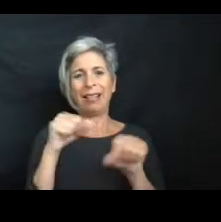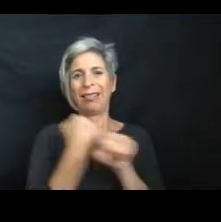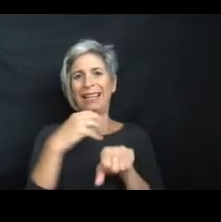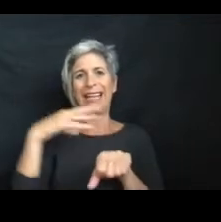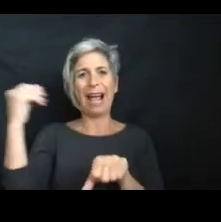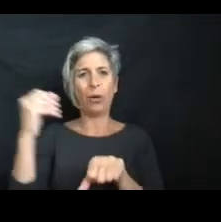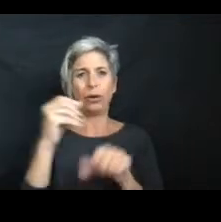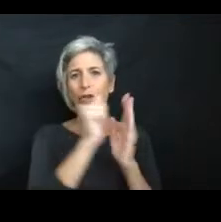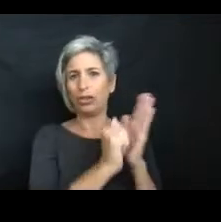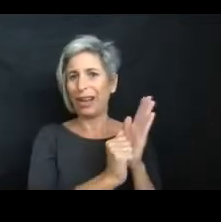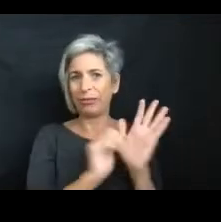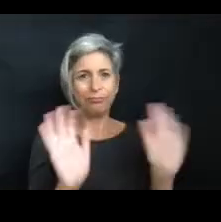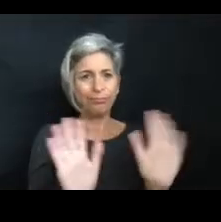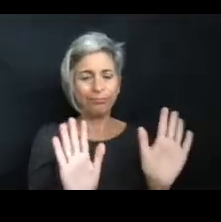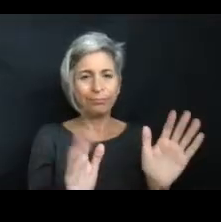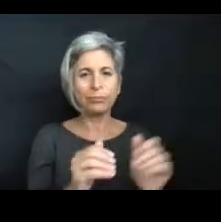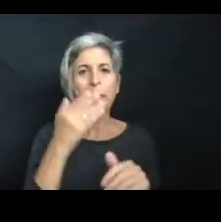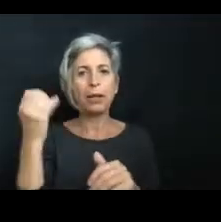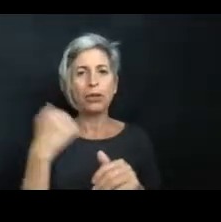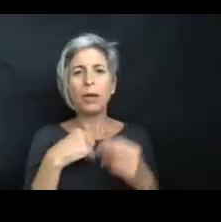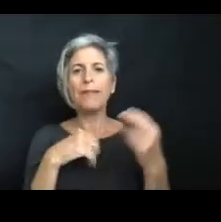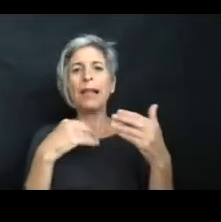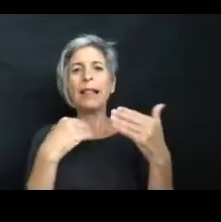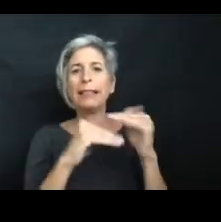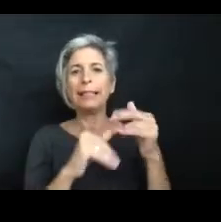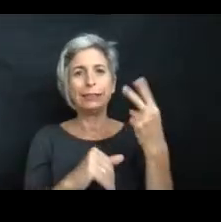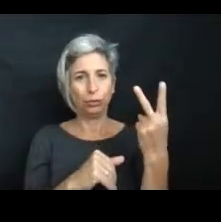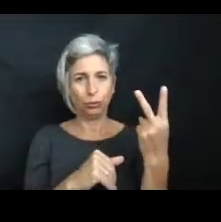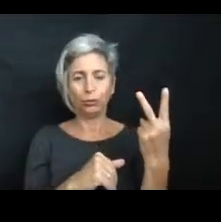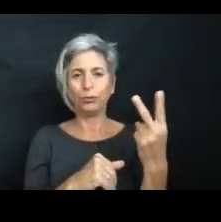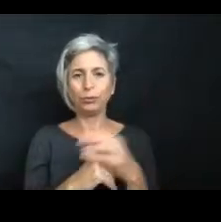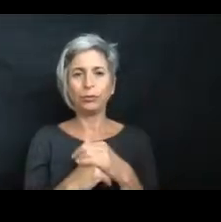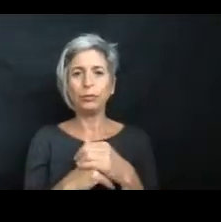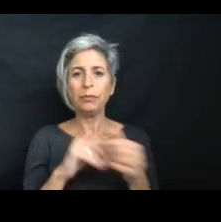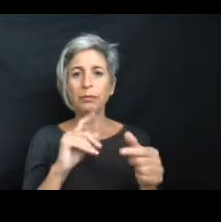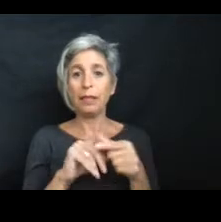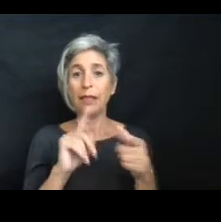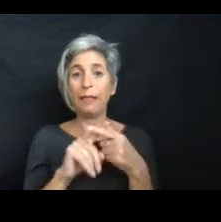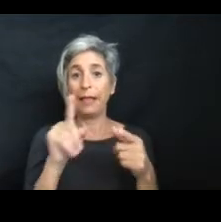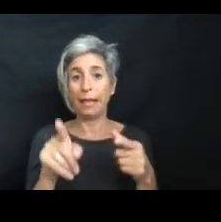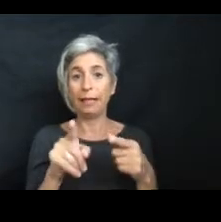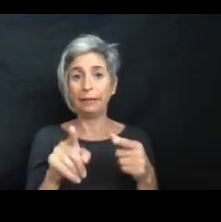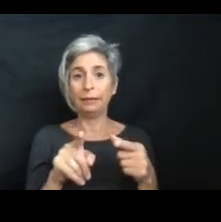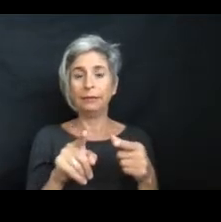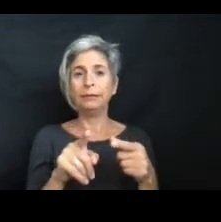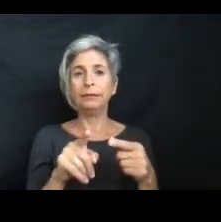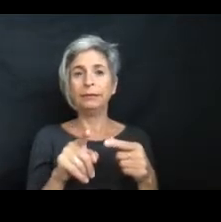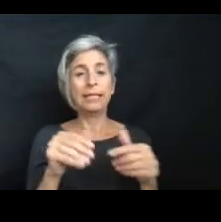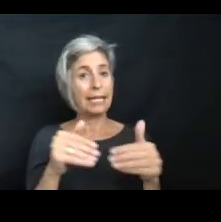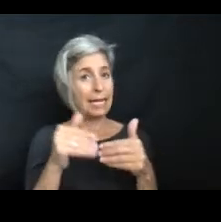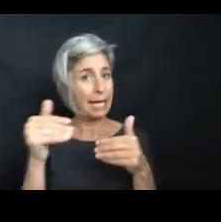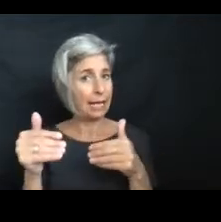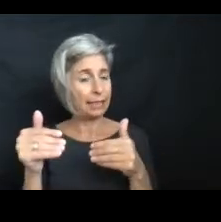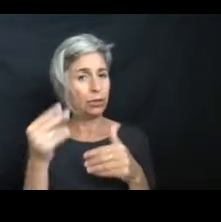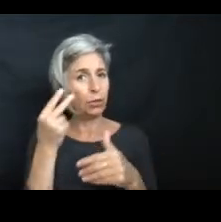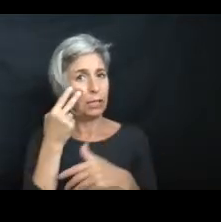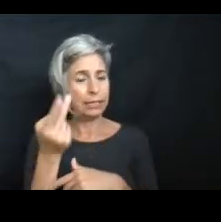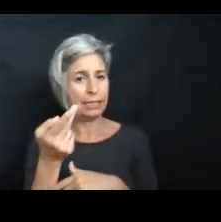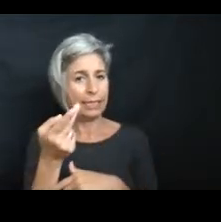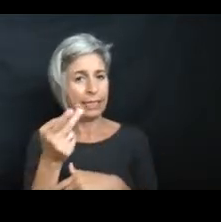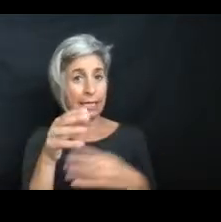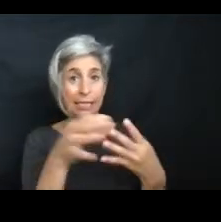time. And so then if you go ahead and populate these fields, you can just